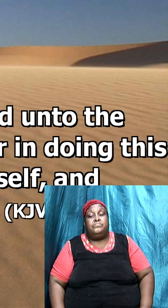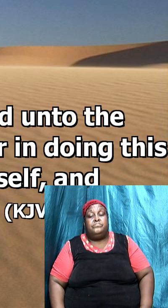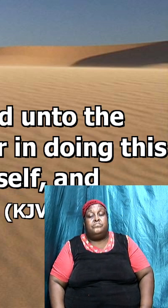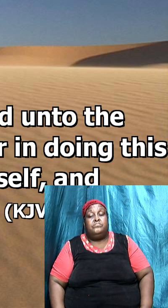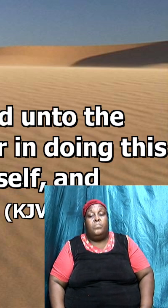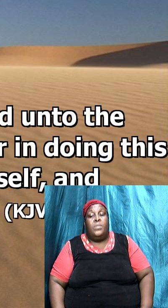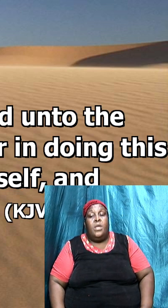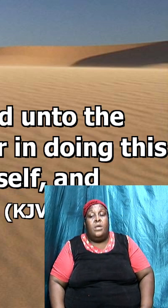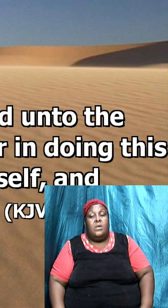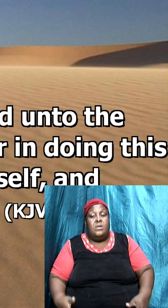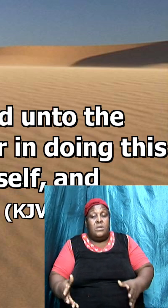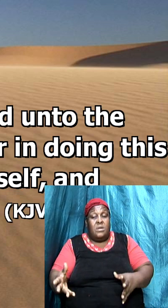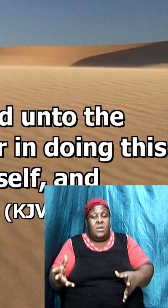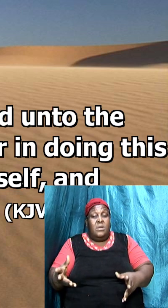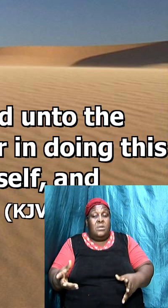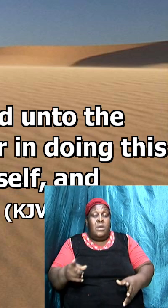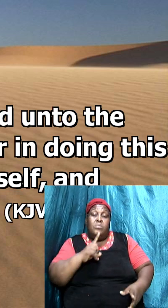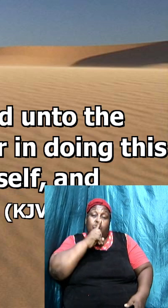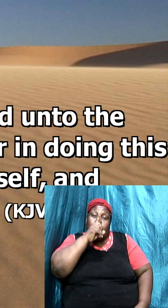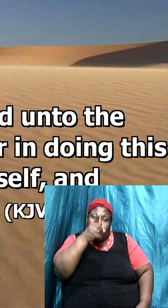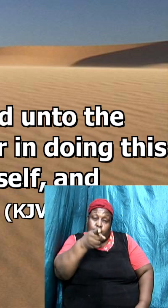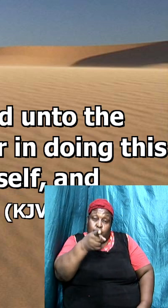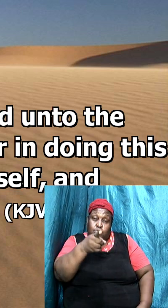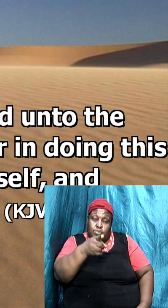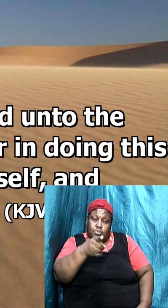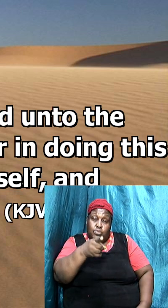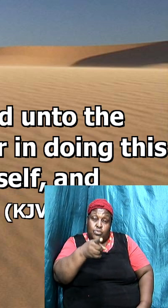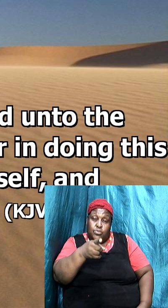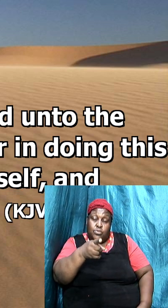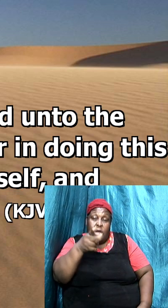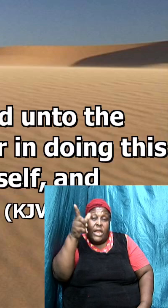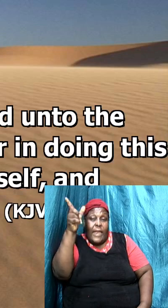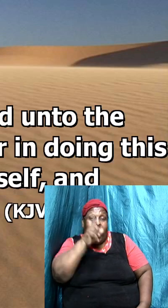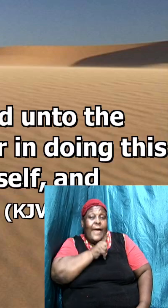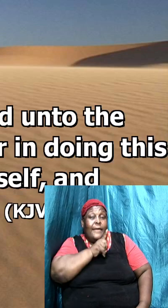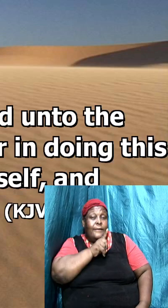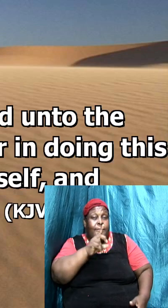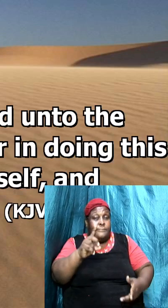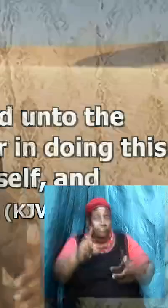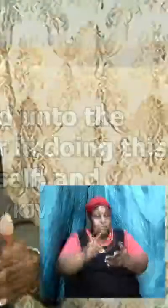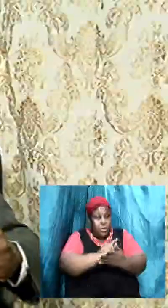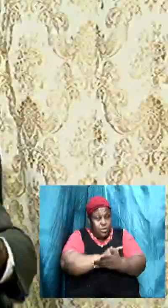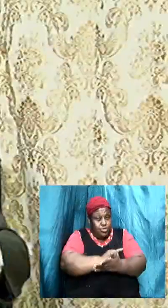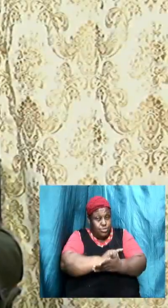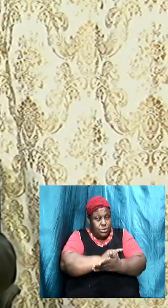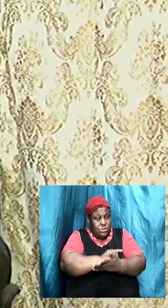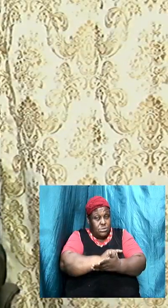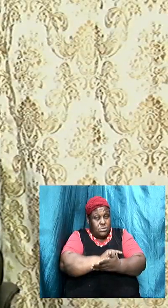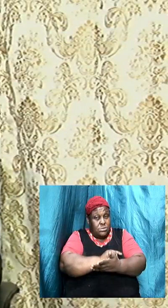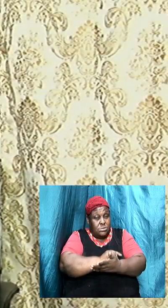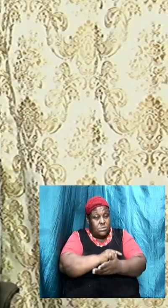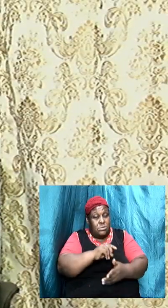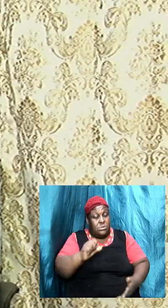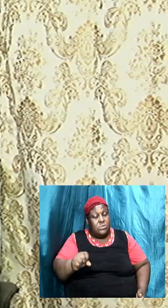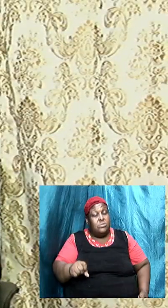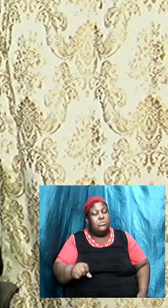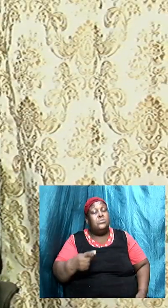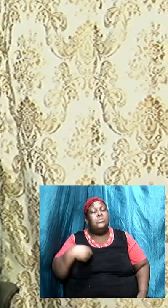So there can be true and false doctrine. Guess we would have come to